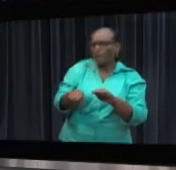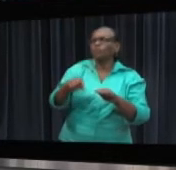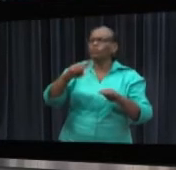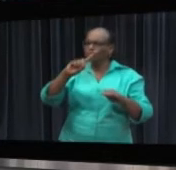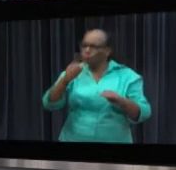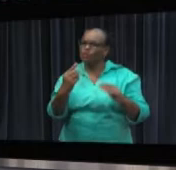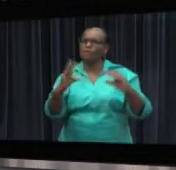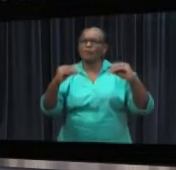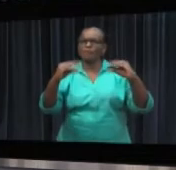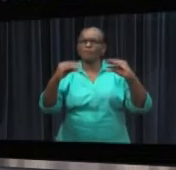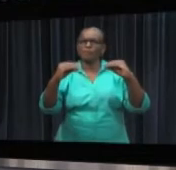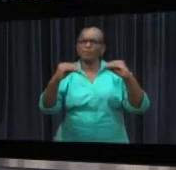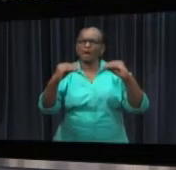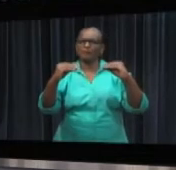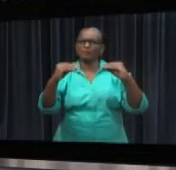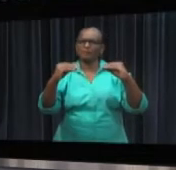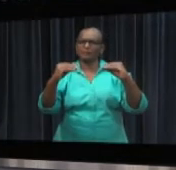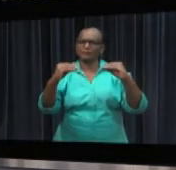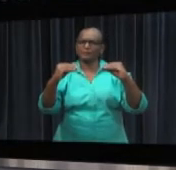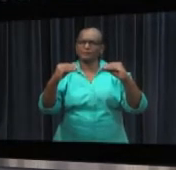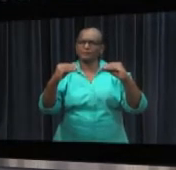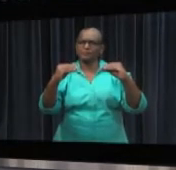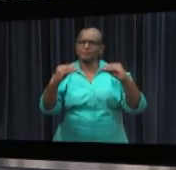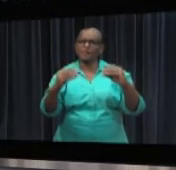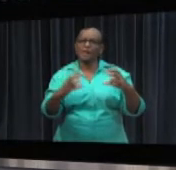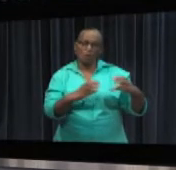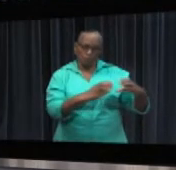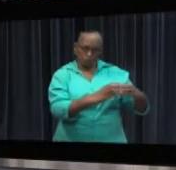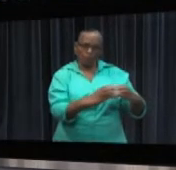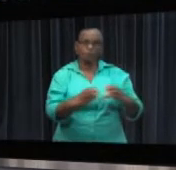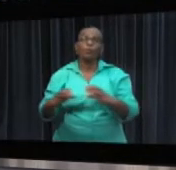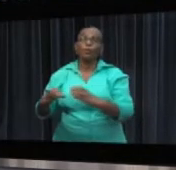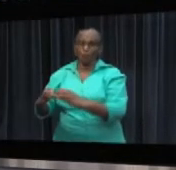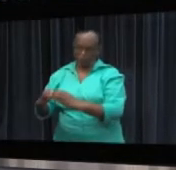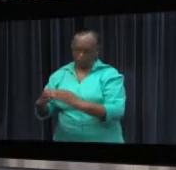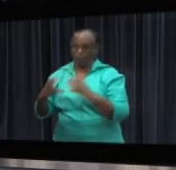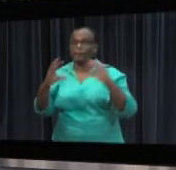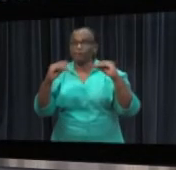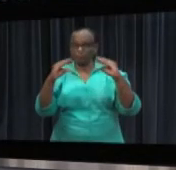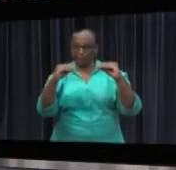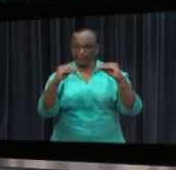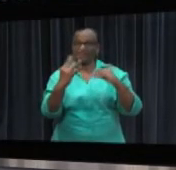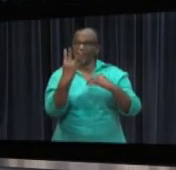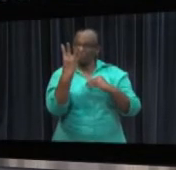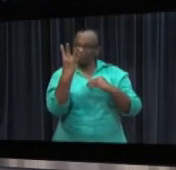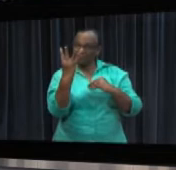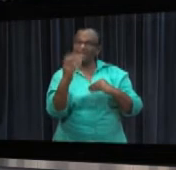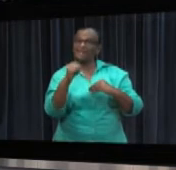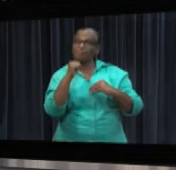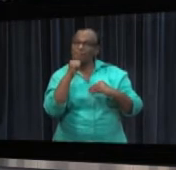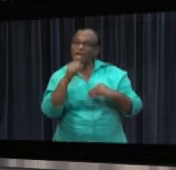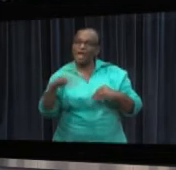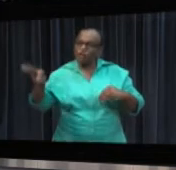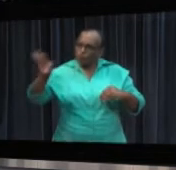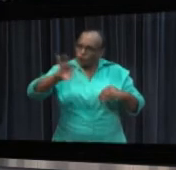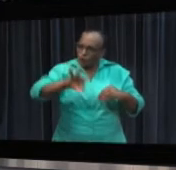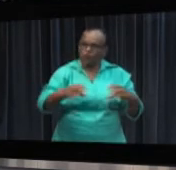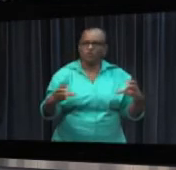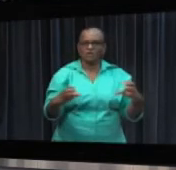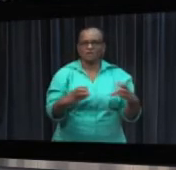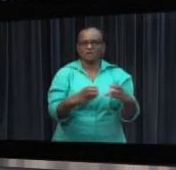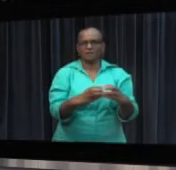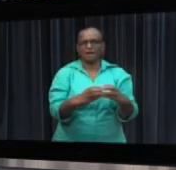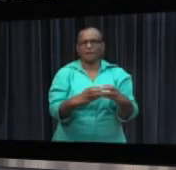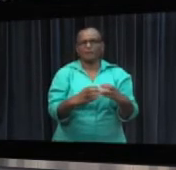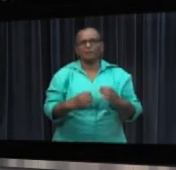peace within the sector, the path of dialogue will be followed. The parties have agreed to meet again on